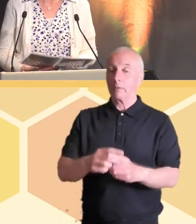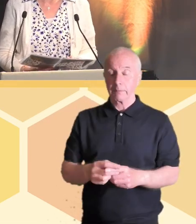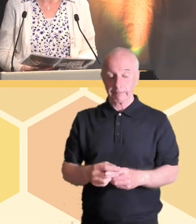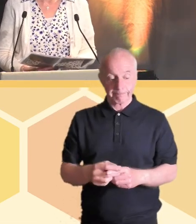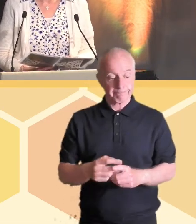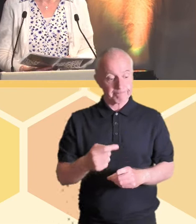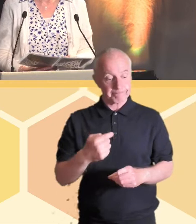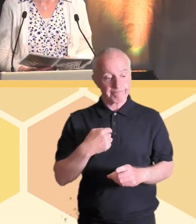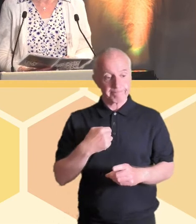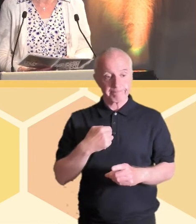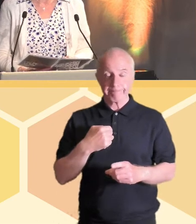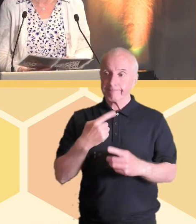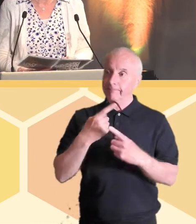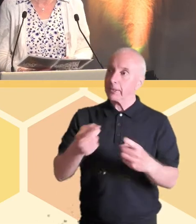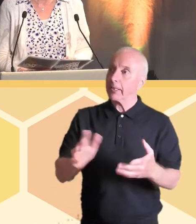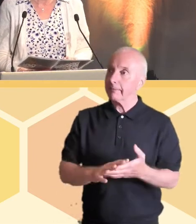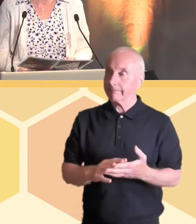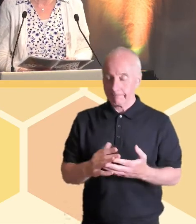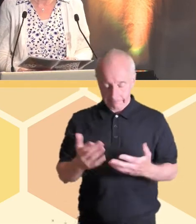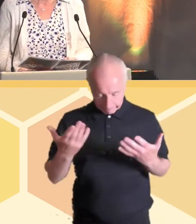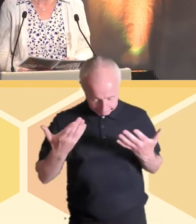said, 'Here I am.